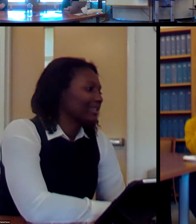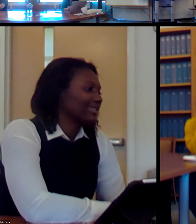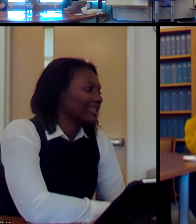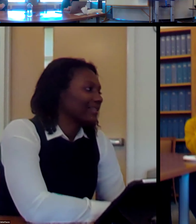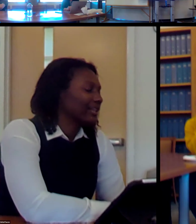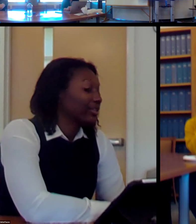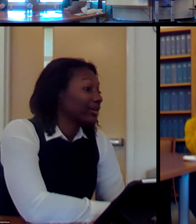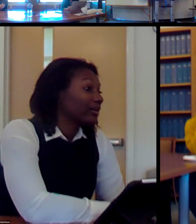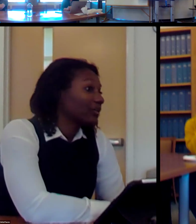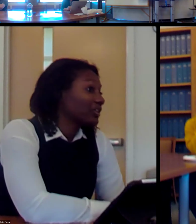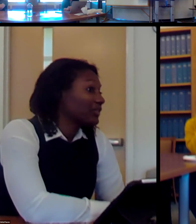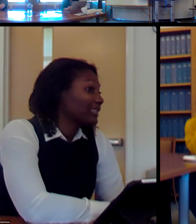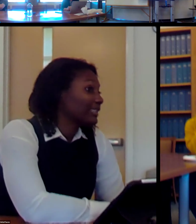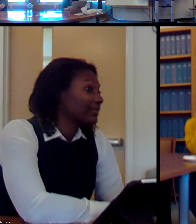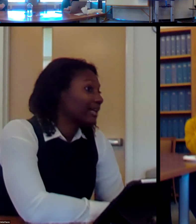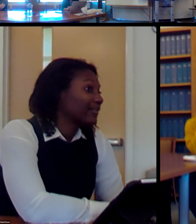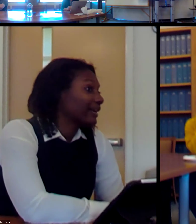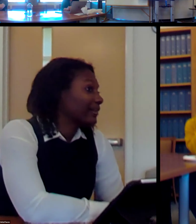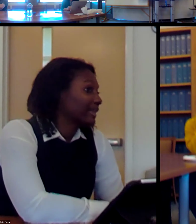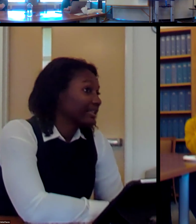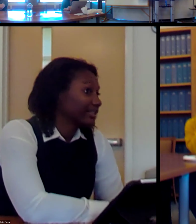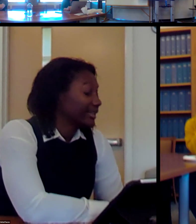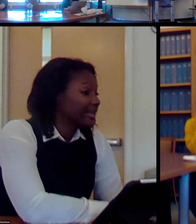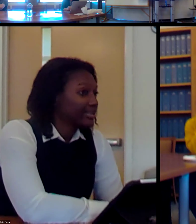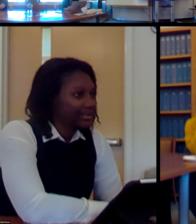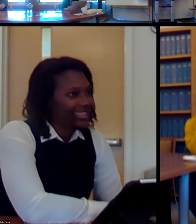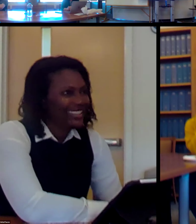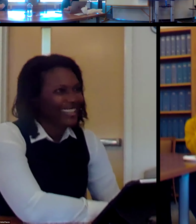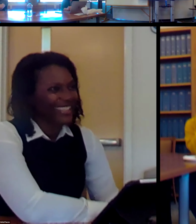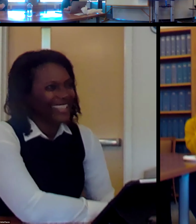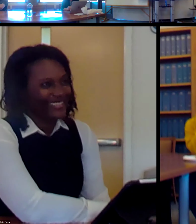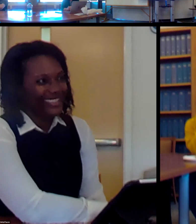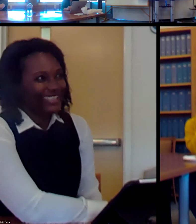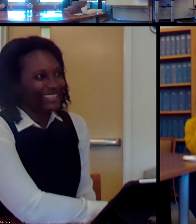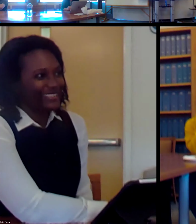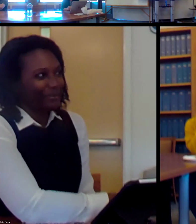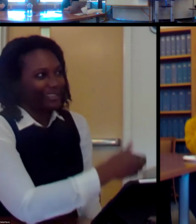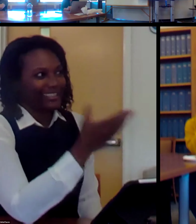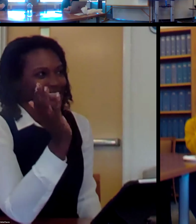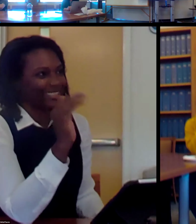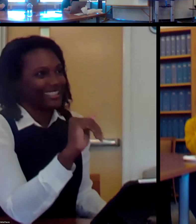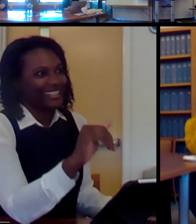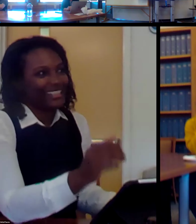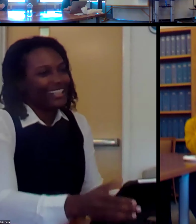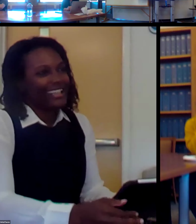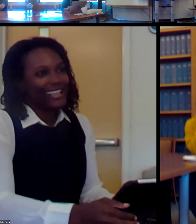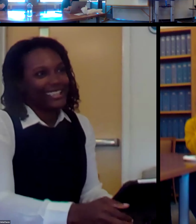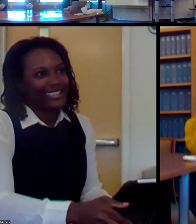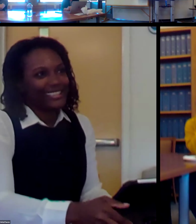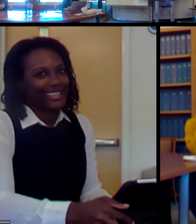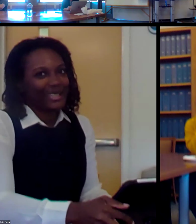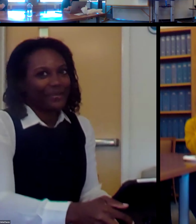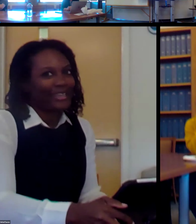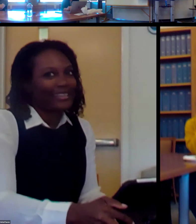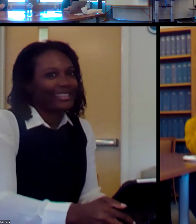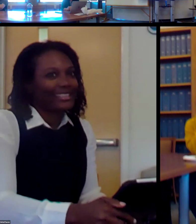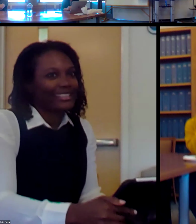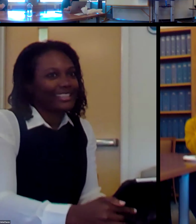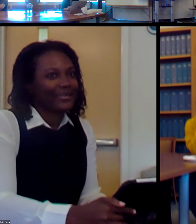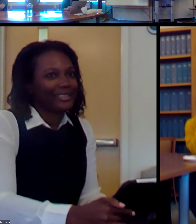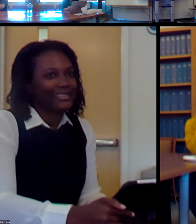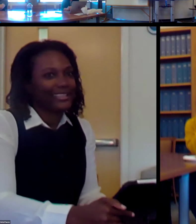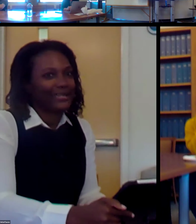I mean, it's not a very thorough or holistic way of evaluating your science, like what you're doing, but it's just like, it's the game